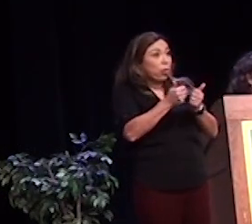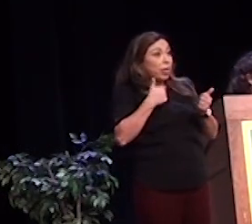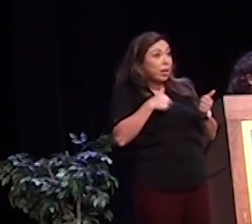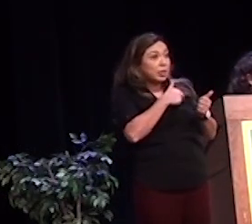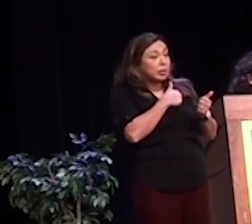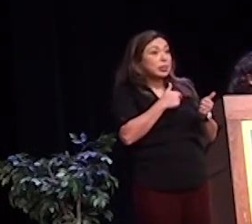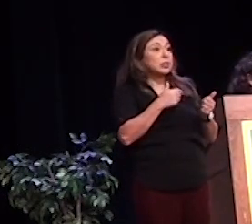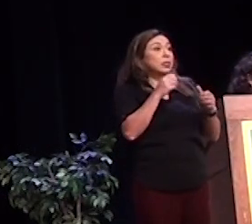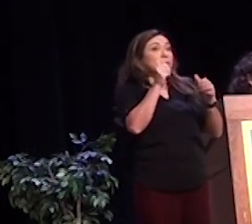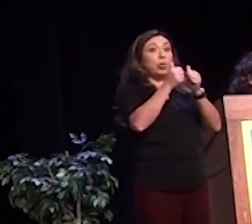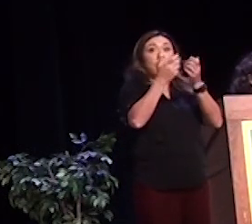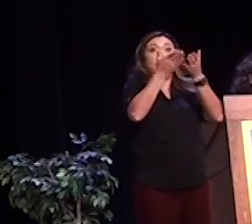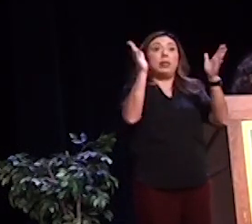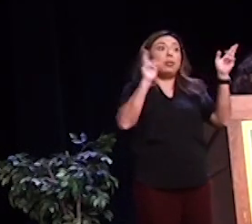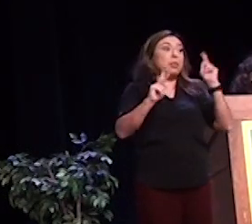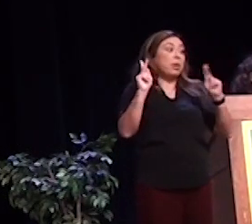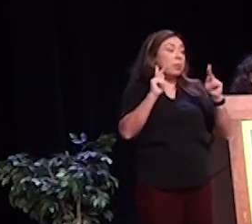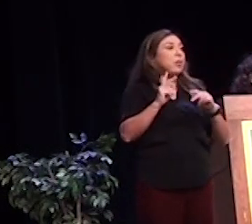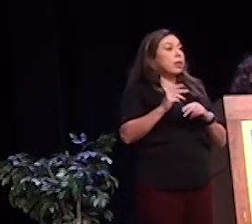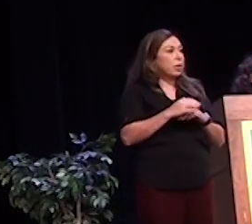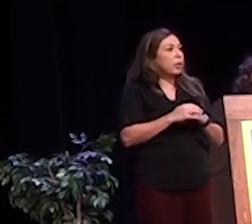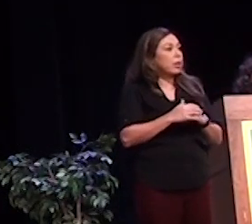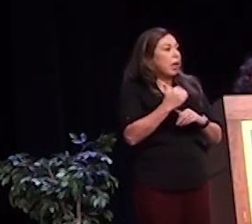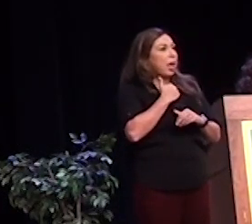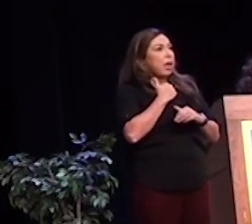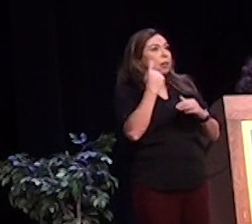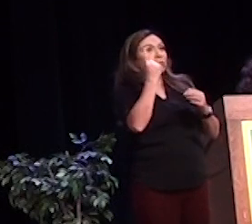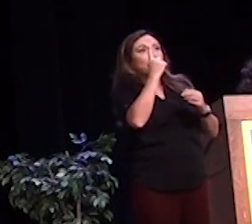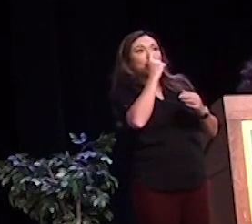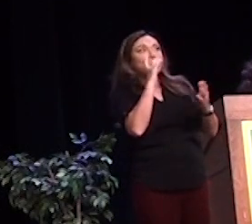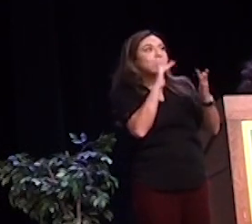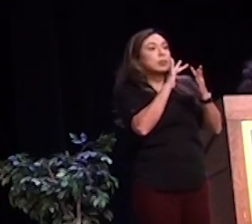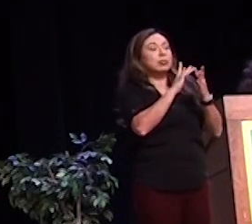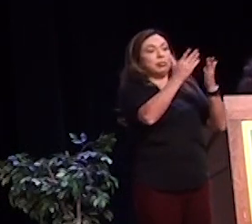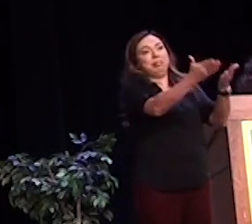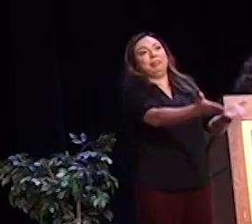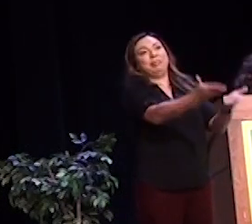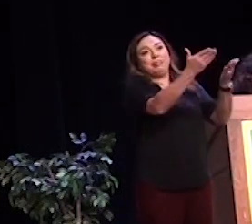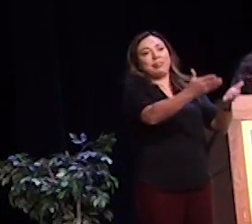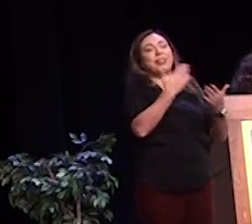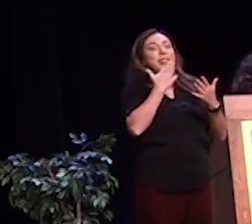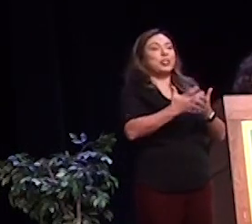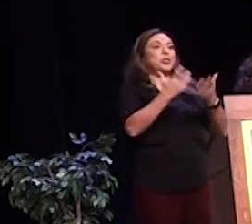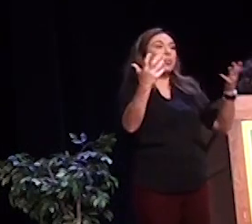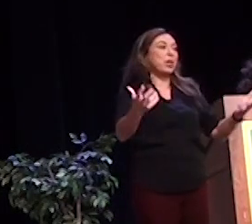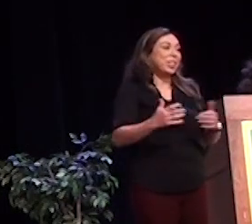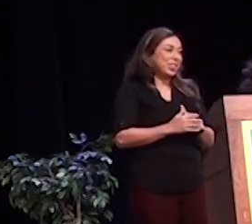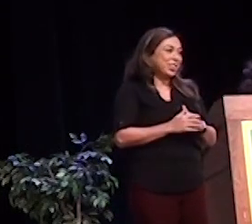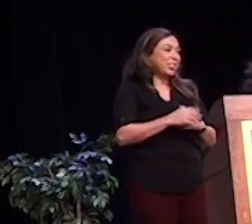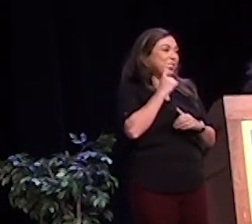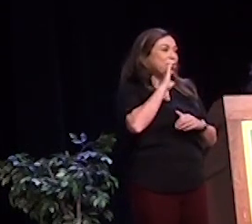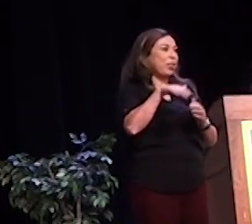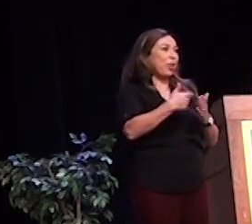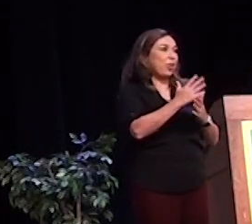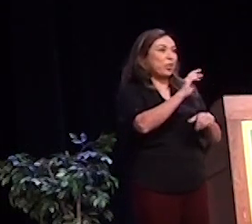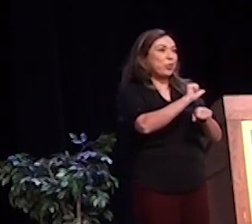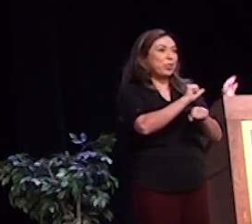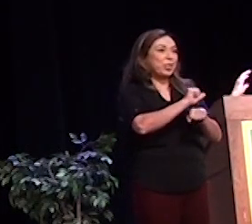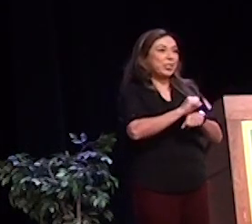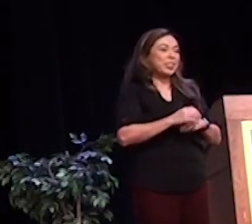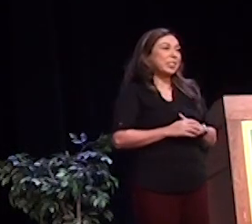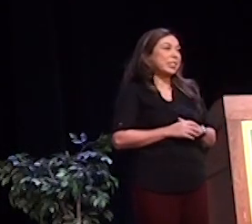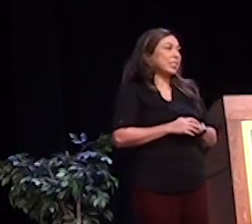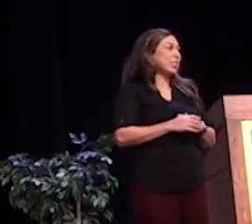and with the public and have some sort of outreach, you can contact him. Thank you so much, Commissioner Abraham, for all the work that you